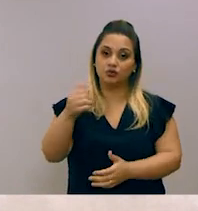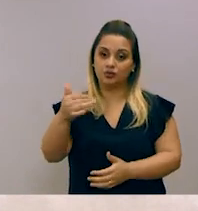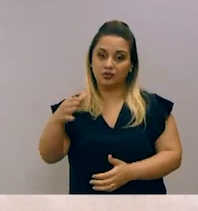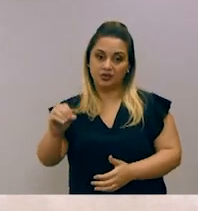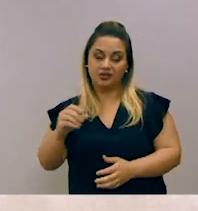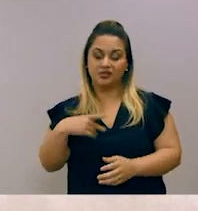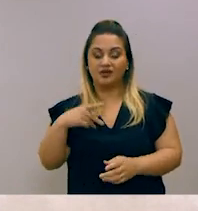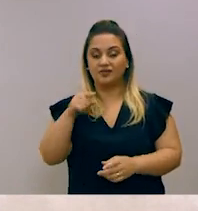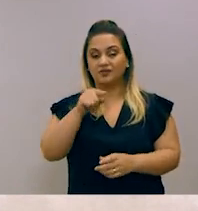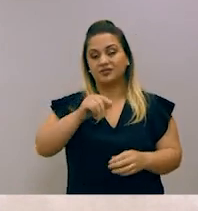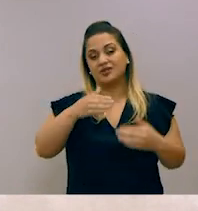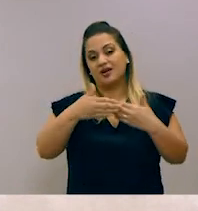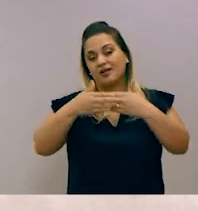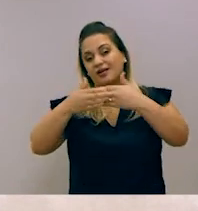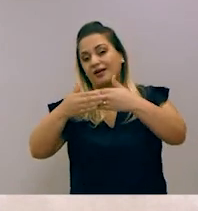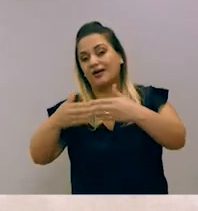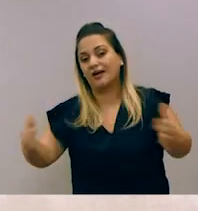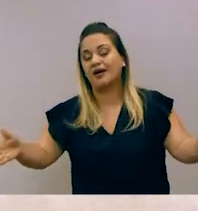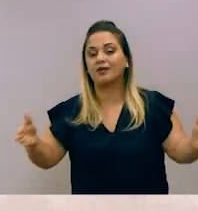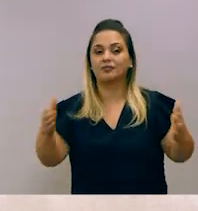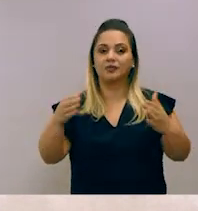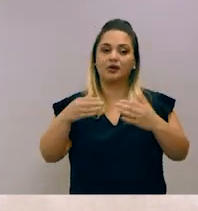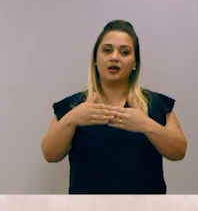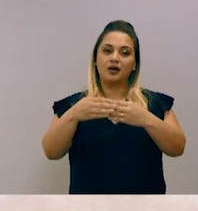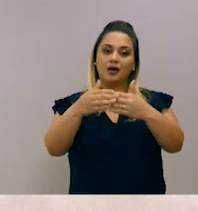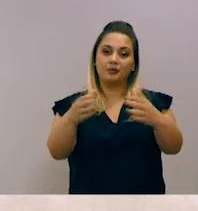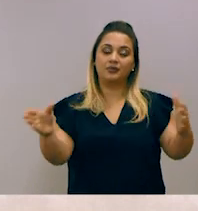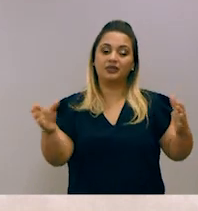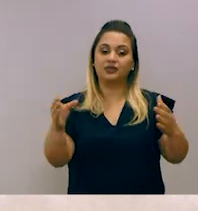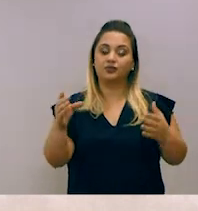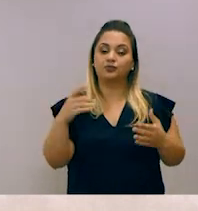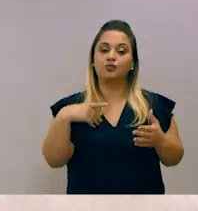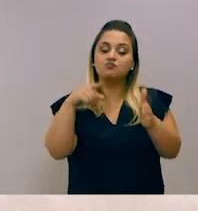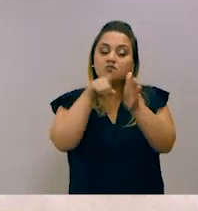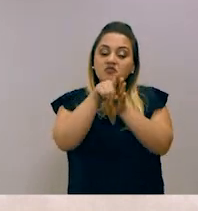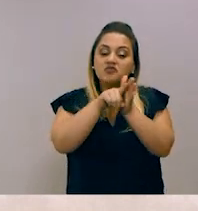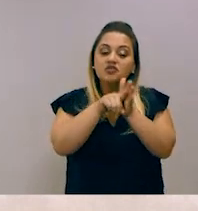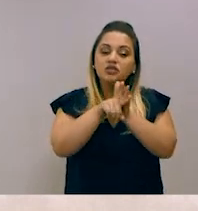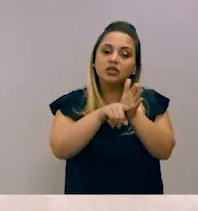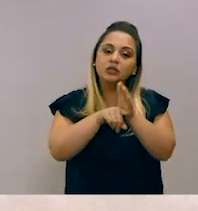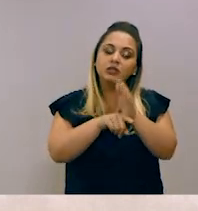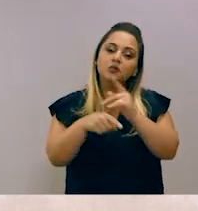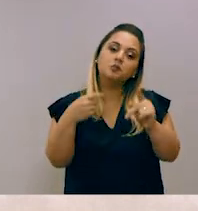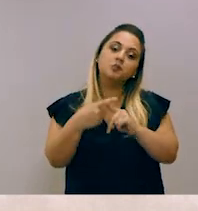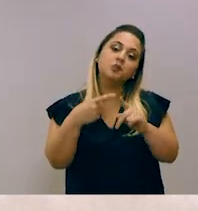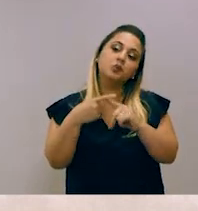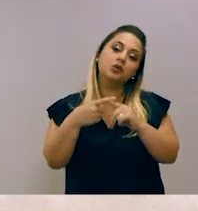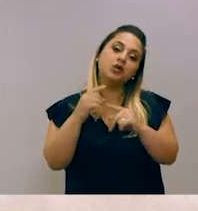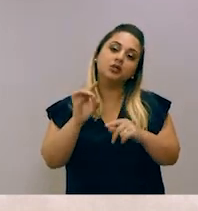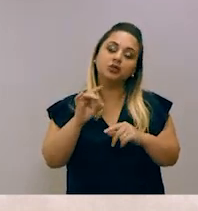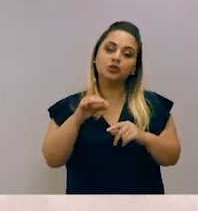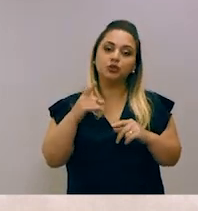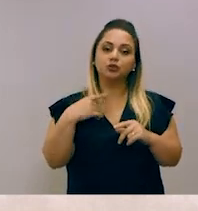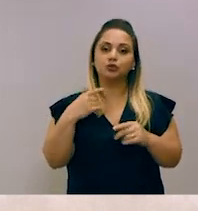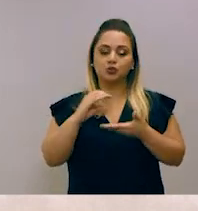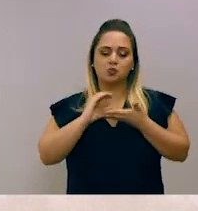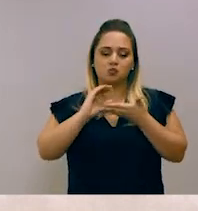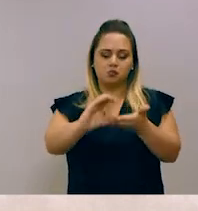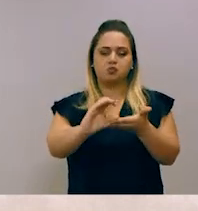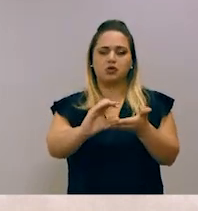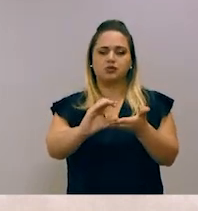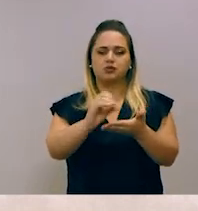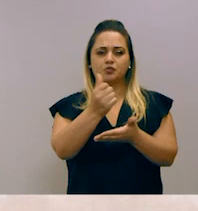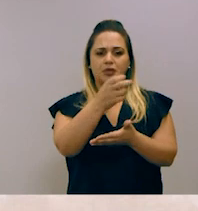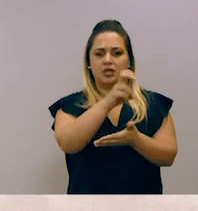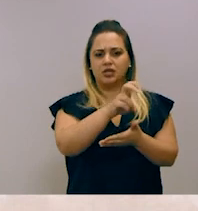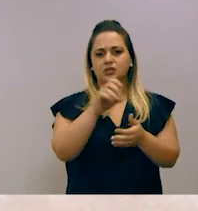15 ambulances and you only buy 10, so you open an investigation in the public administration. Also in the culture,